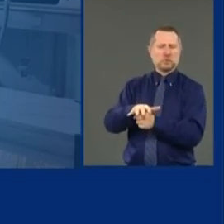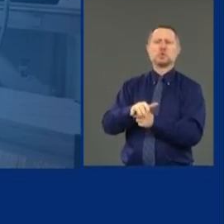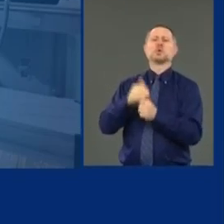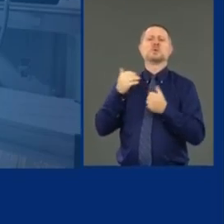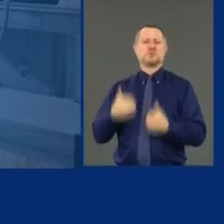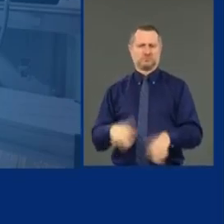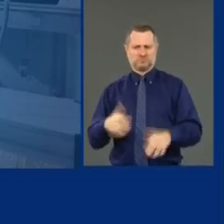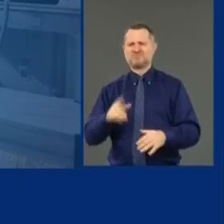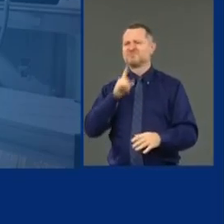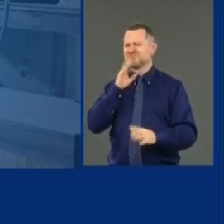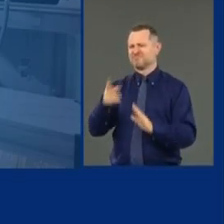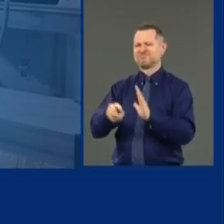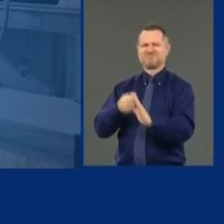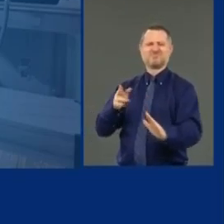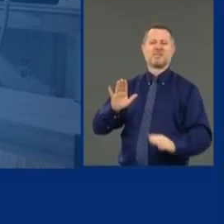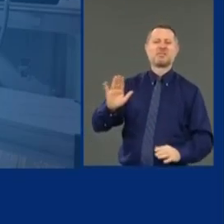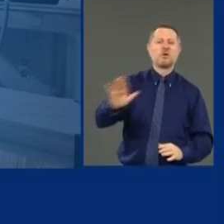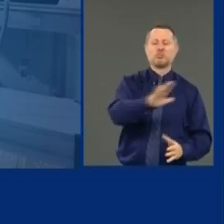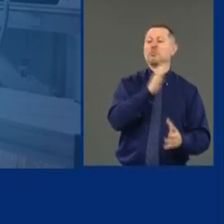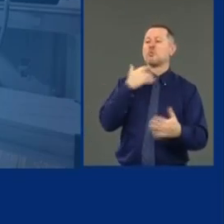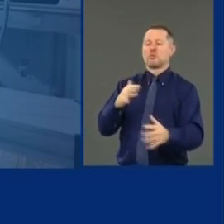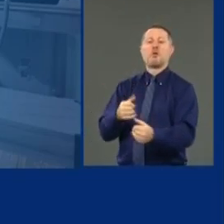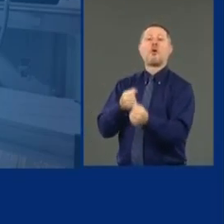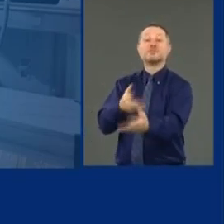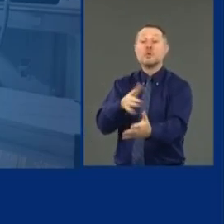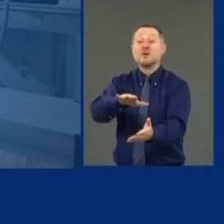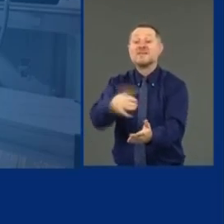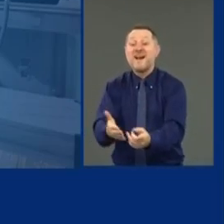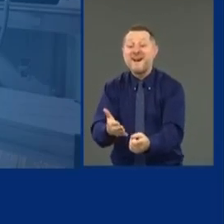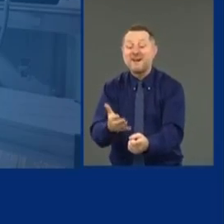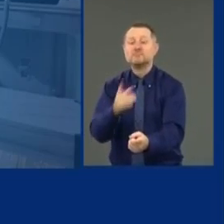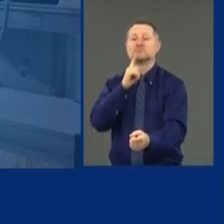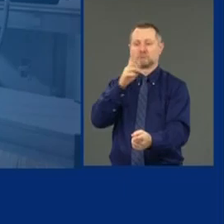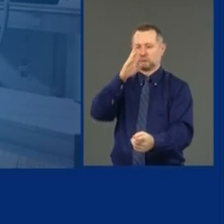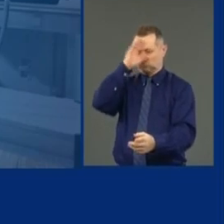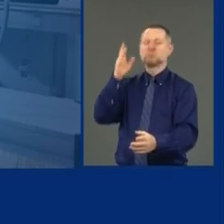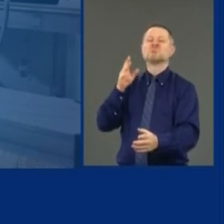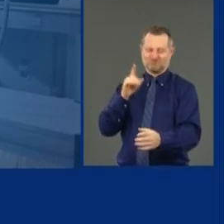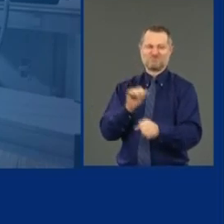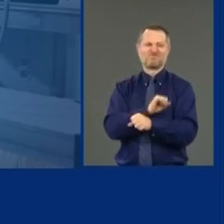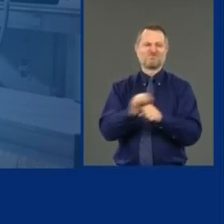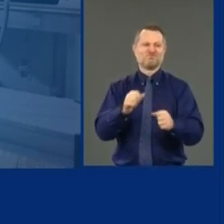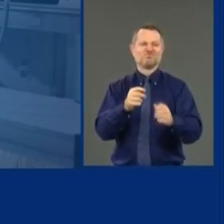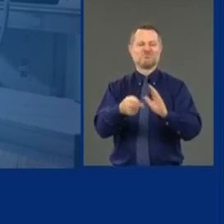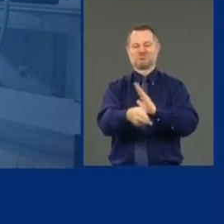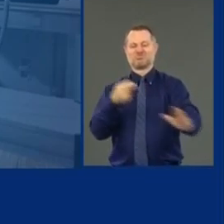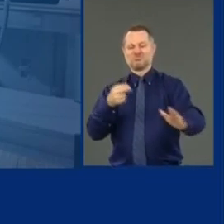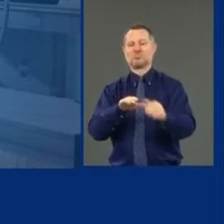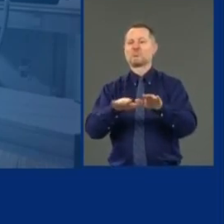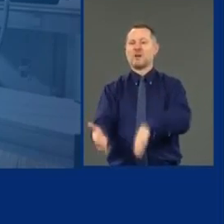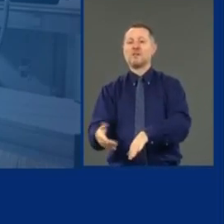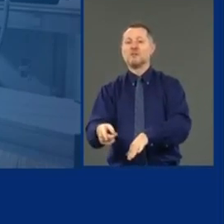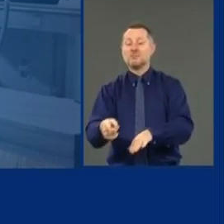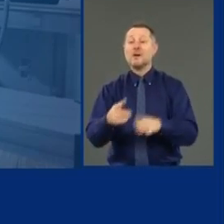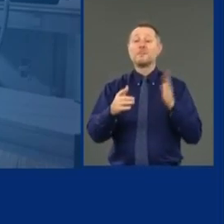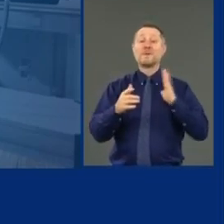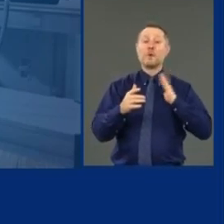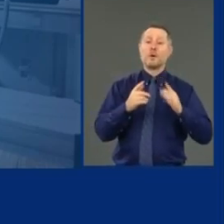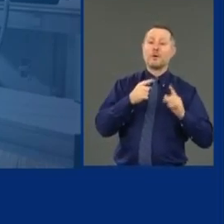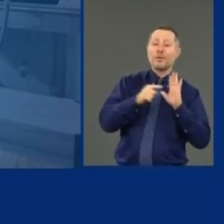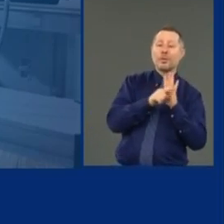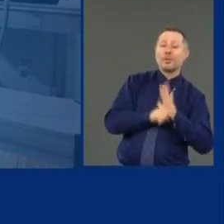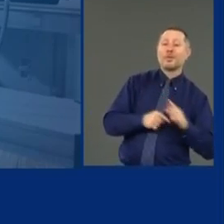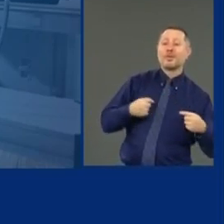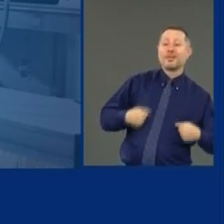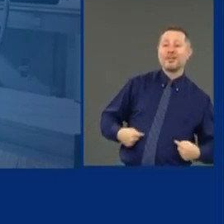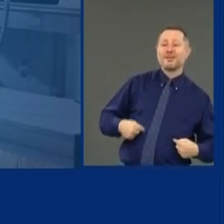future, I'm afraid to say. But we want to get this number down as low as possible, and we're doing everything that we can